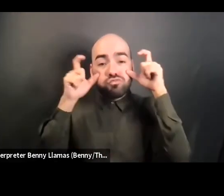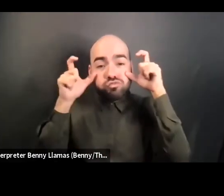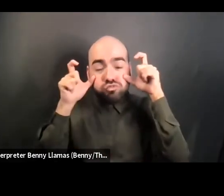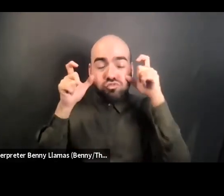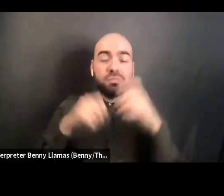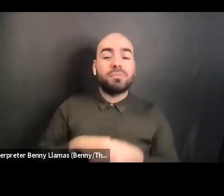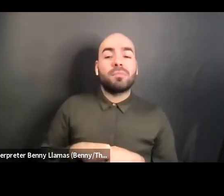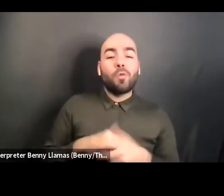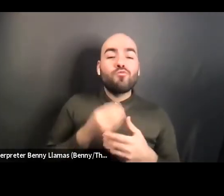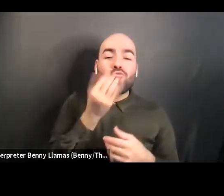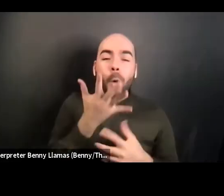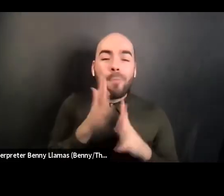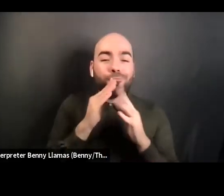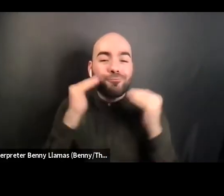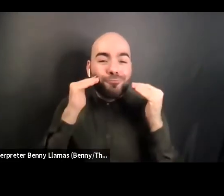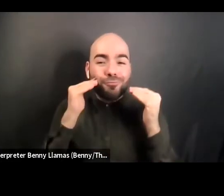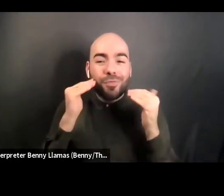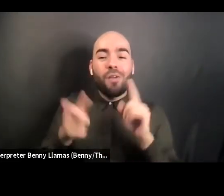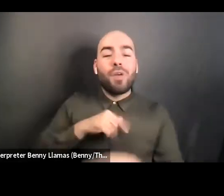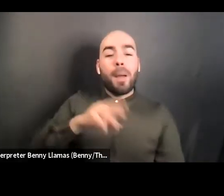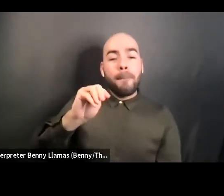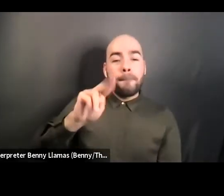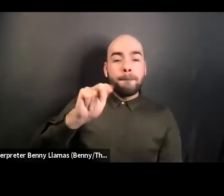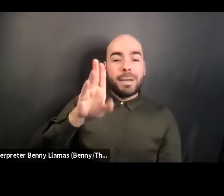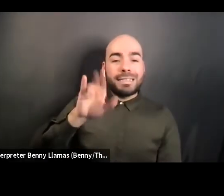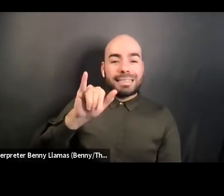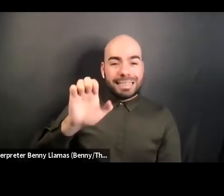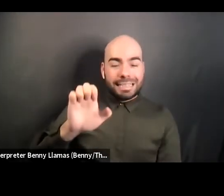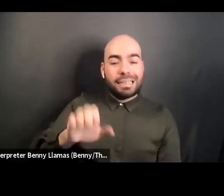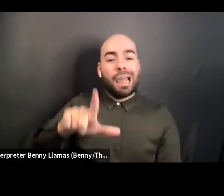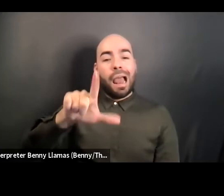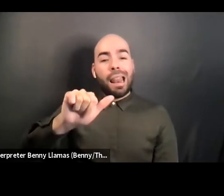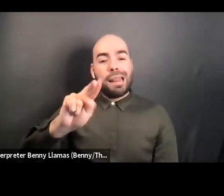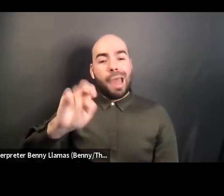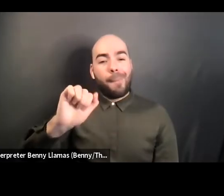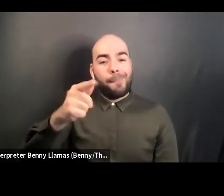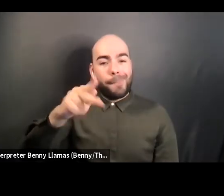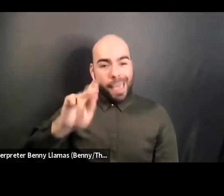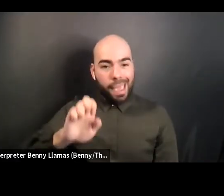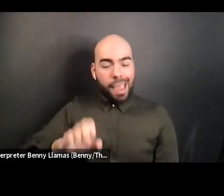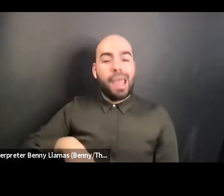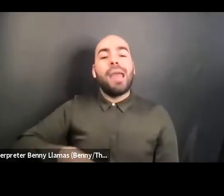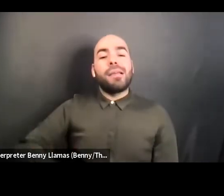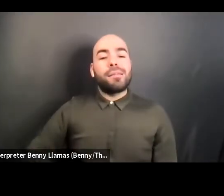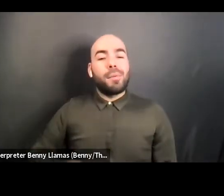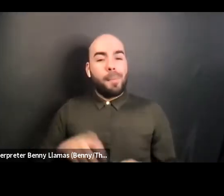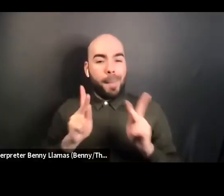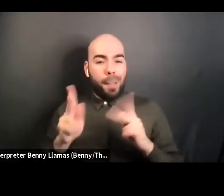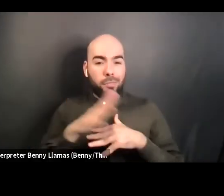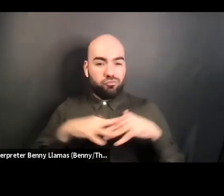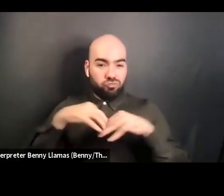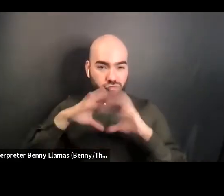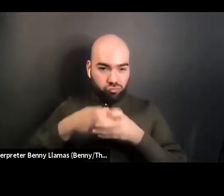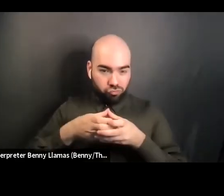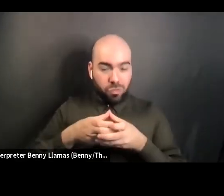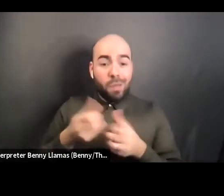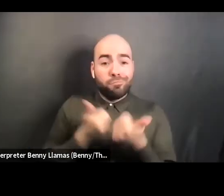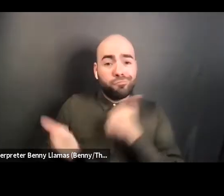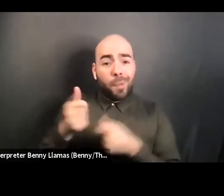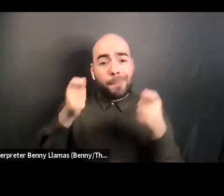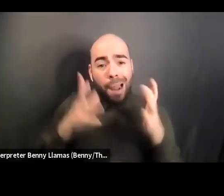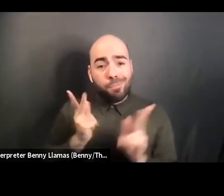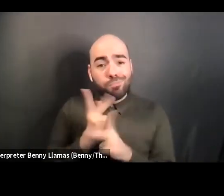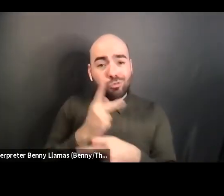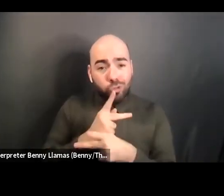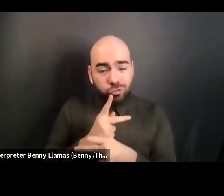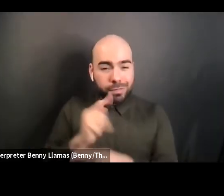speaking to you today from the Munsee, Lenape, and Canarsie peoples. I am the manager of event production at TCG, and in addition to producing